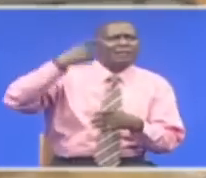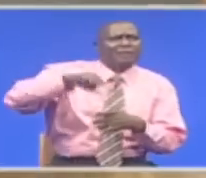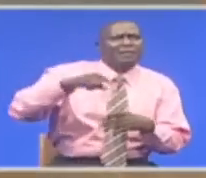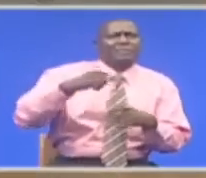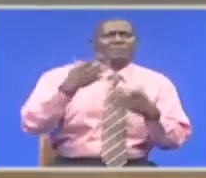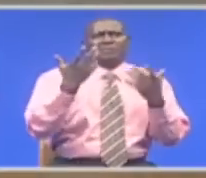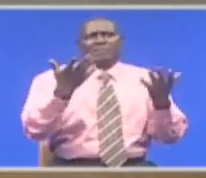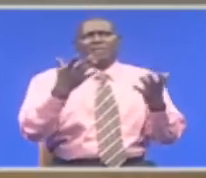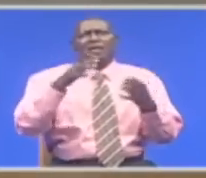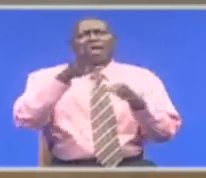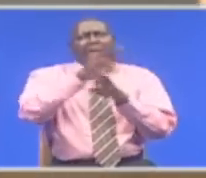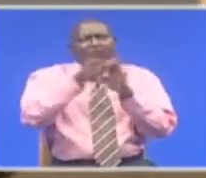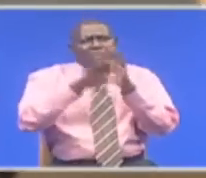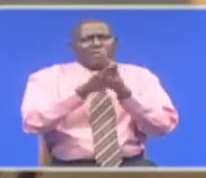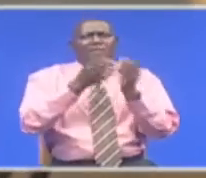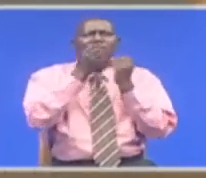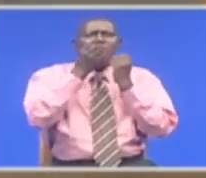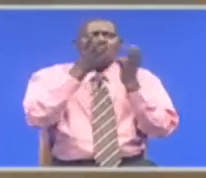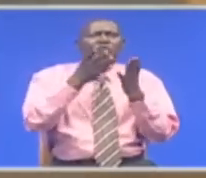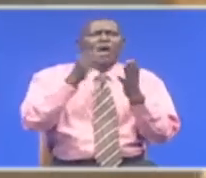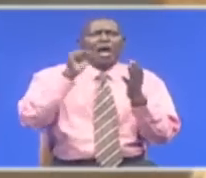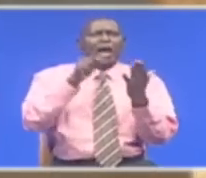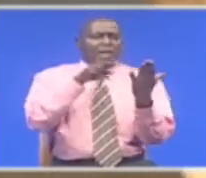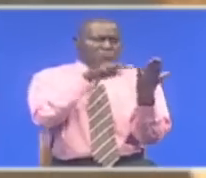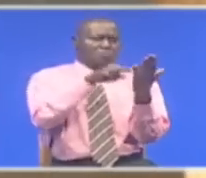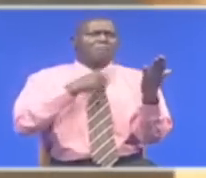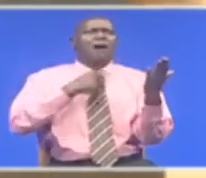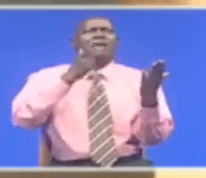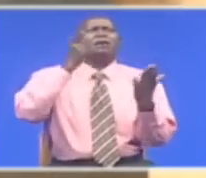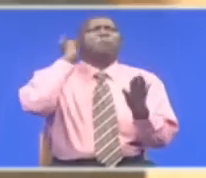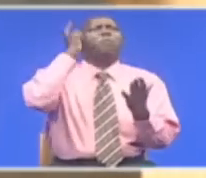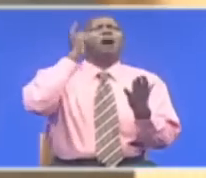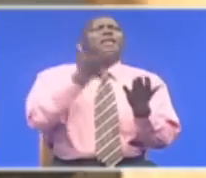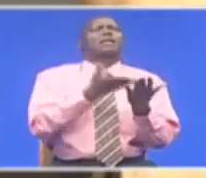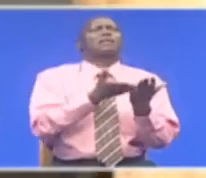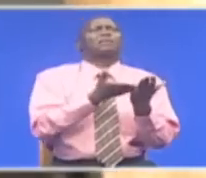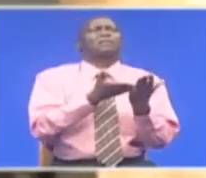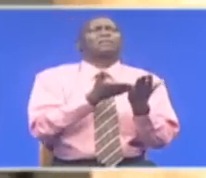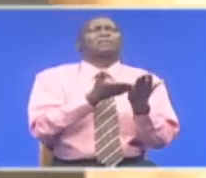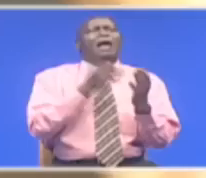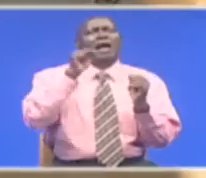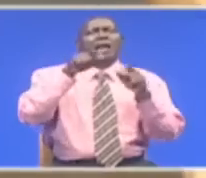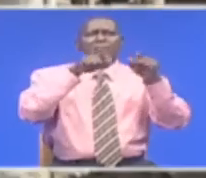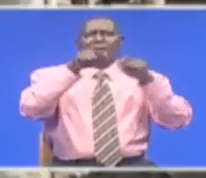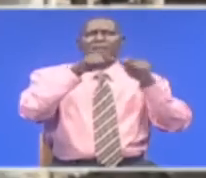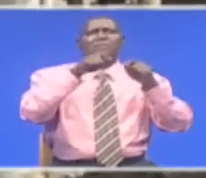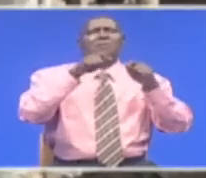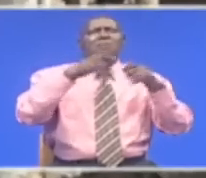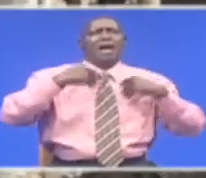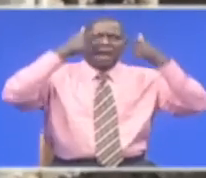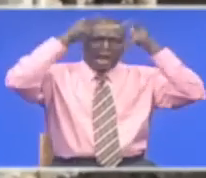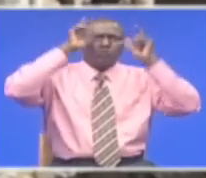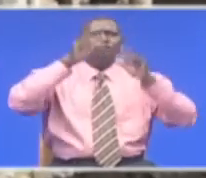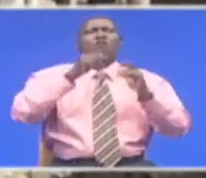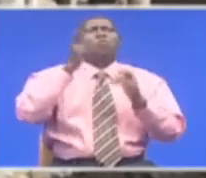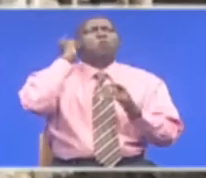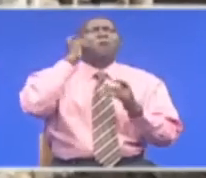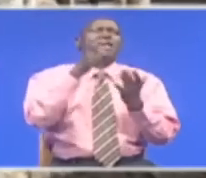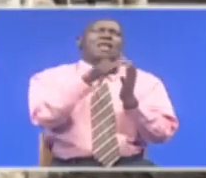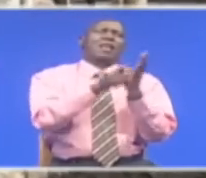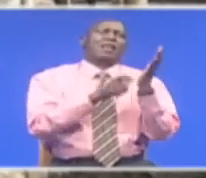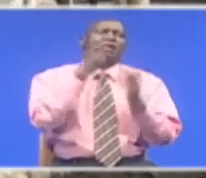all that information I can see on my telephone, and I can so manage my cows. To put